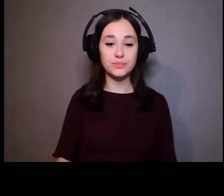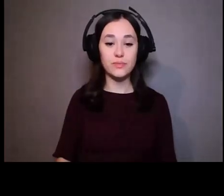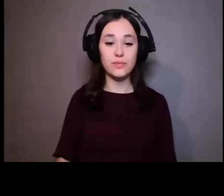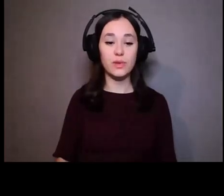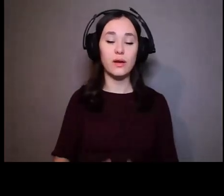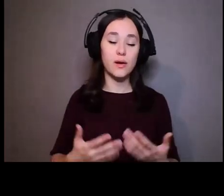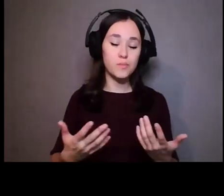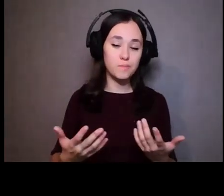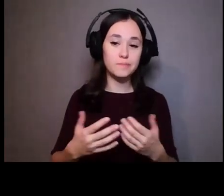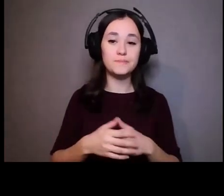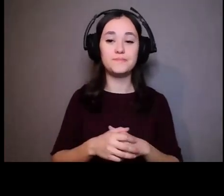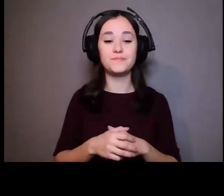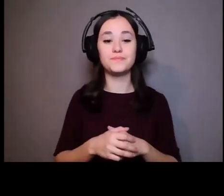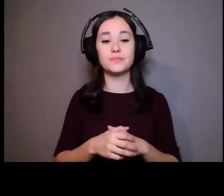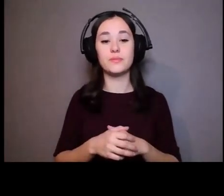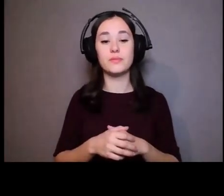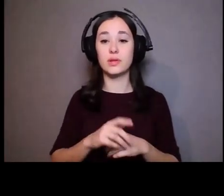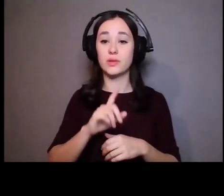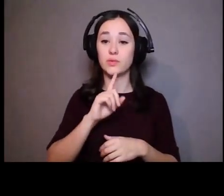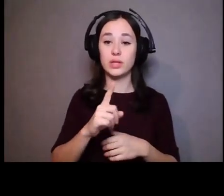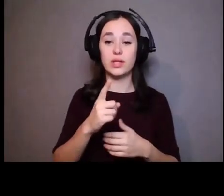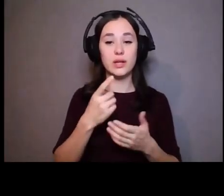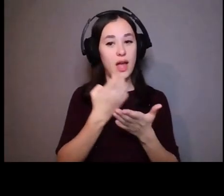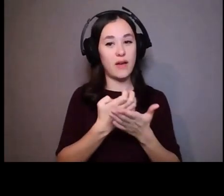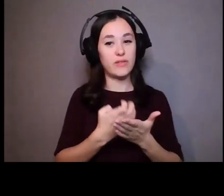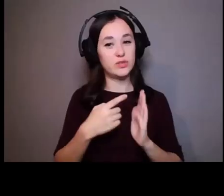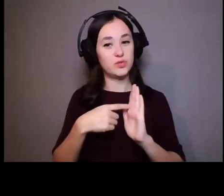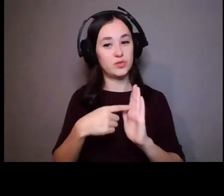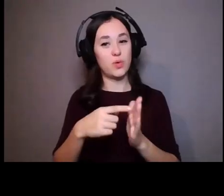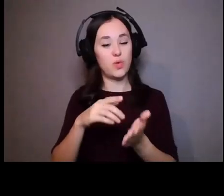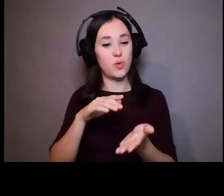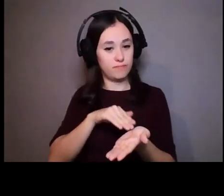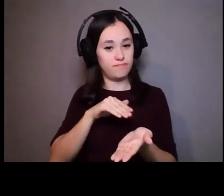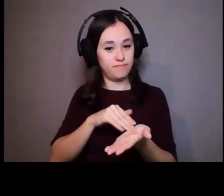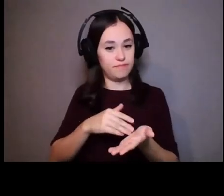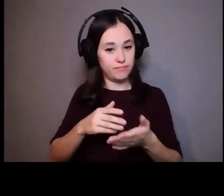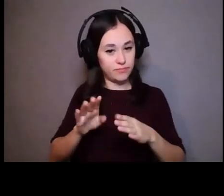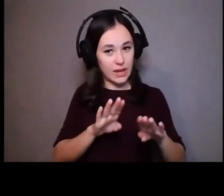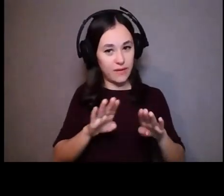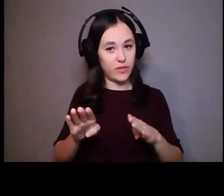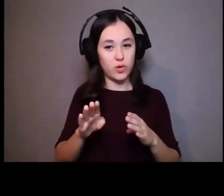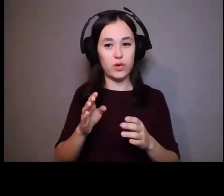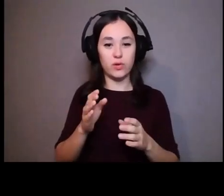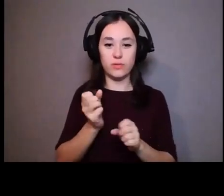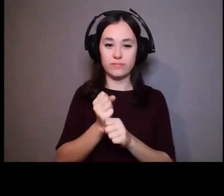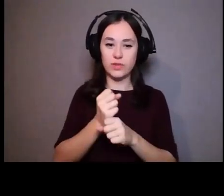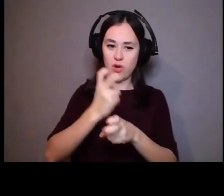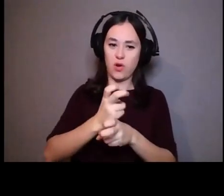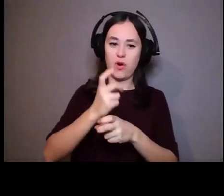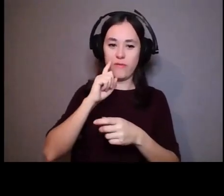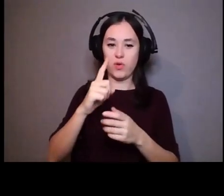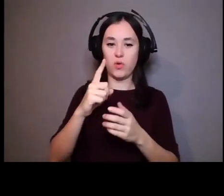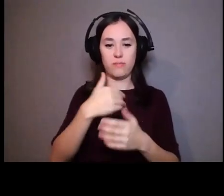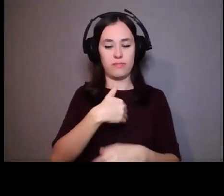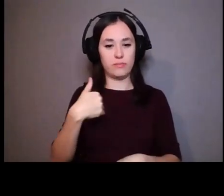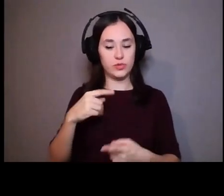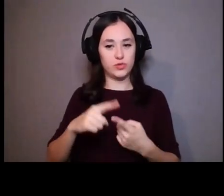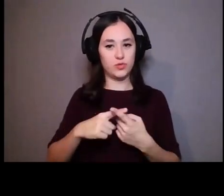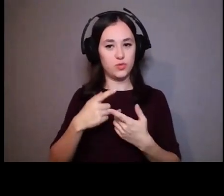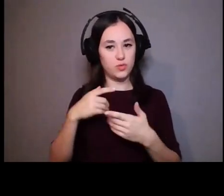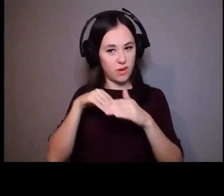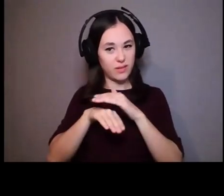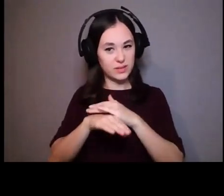that provider behavior is making it harder to ensure that members get to the right level of care for their needs. So the goal here would be